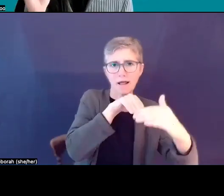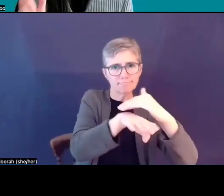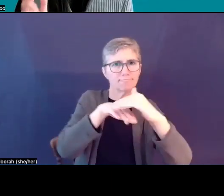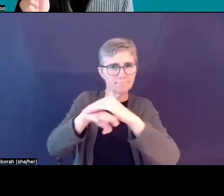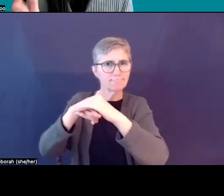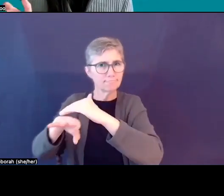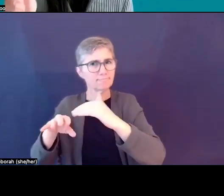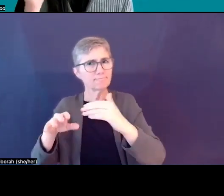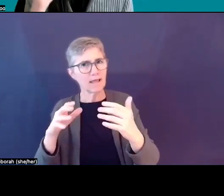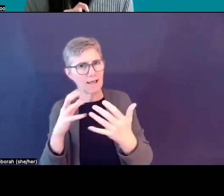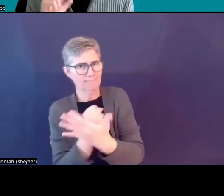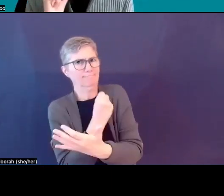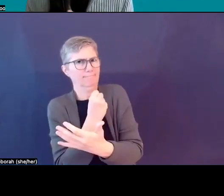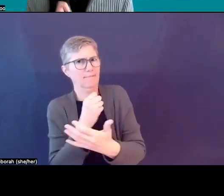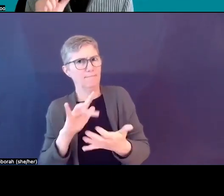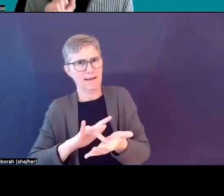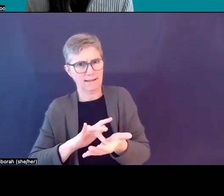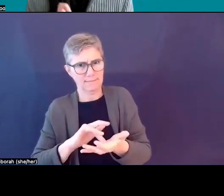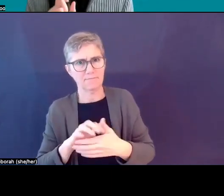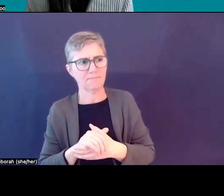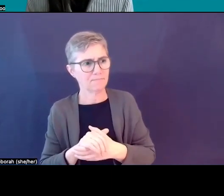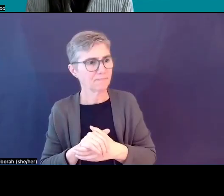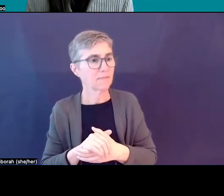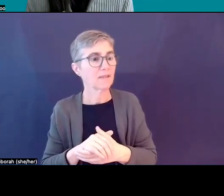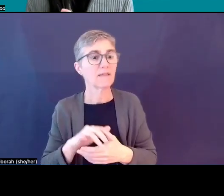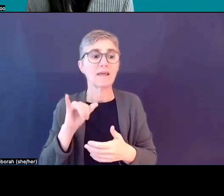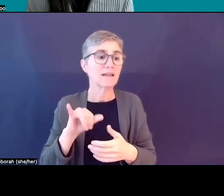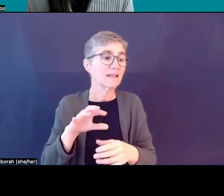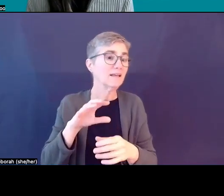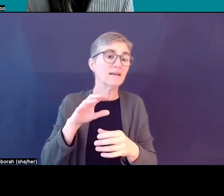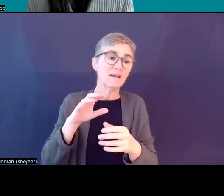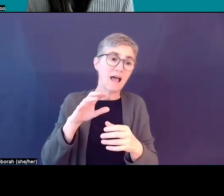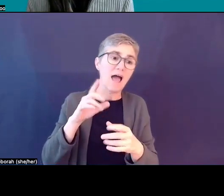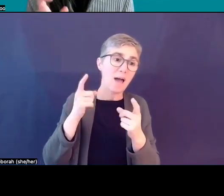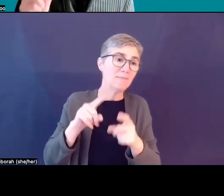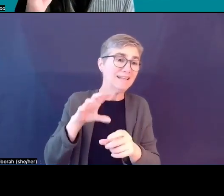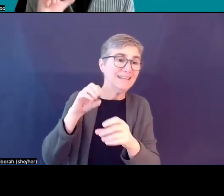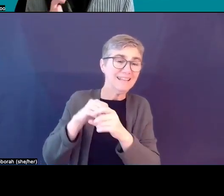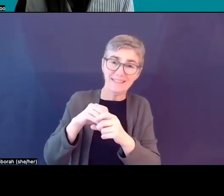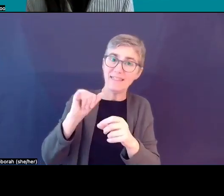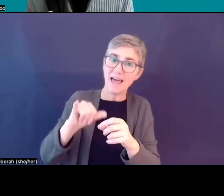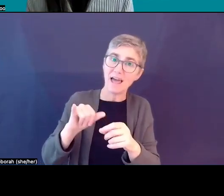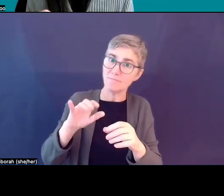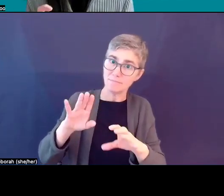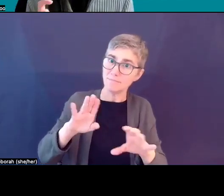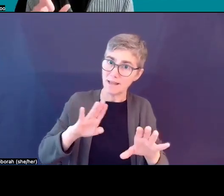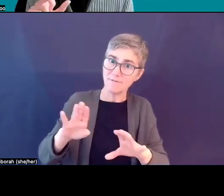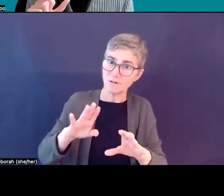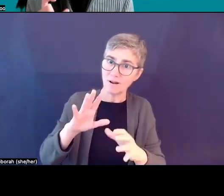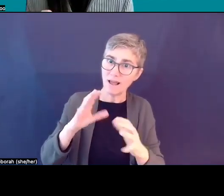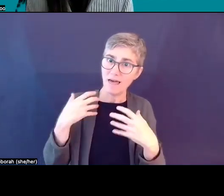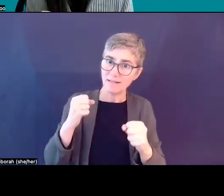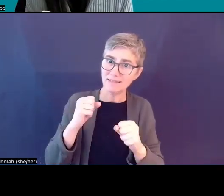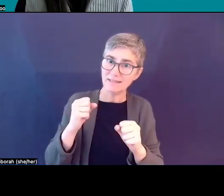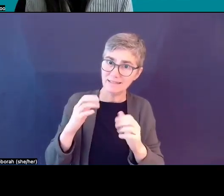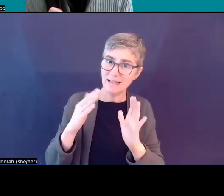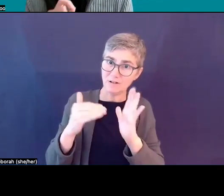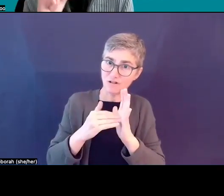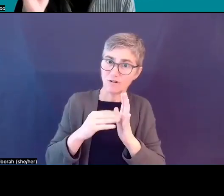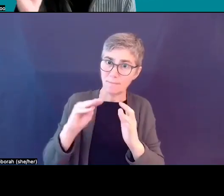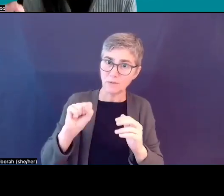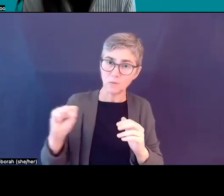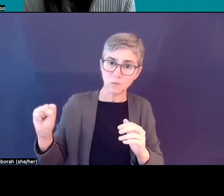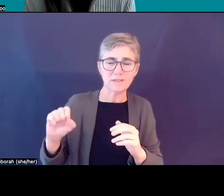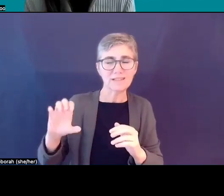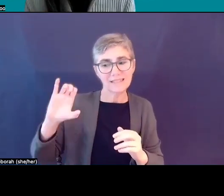is expanding access in the community behavioral health centers in Massachusetts. Since the CBHCs are designed to be